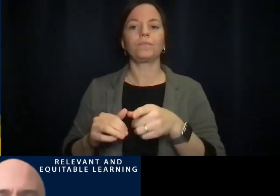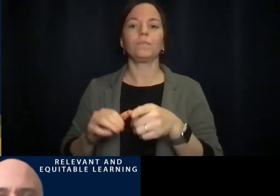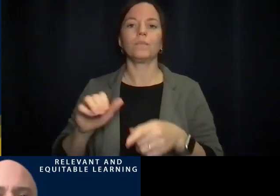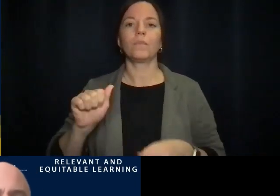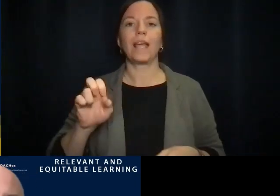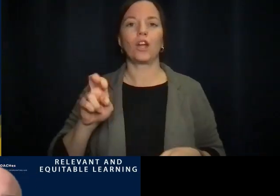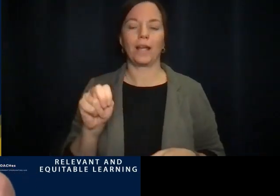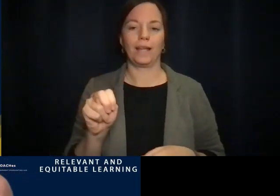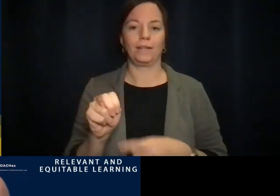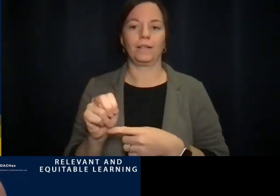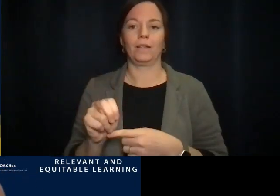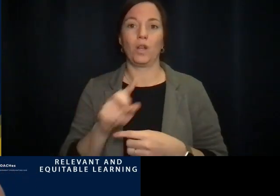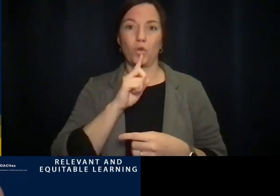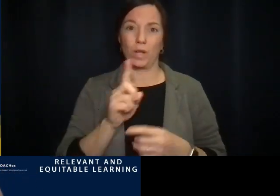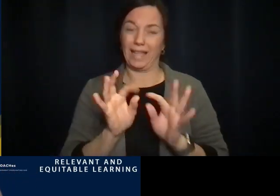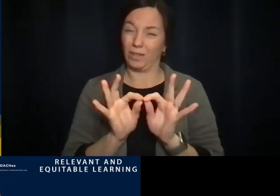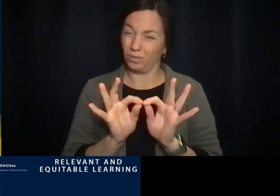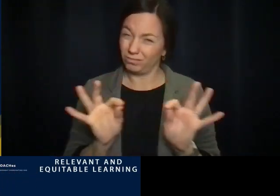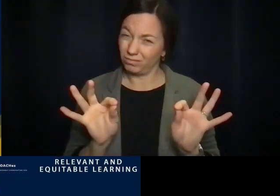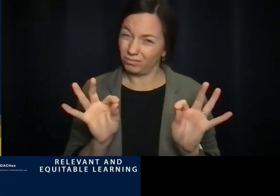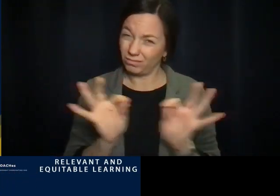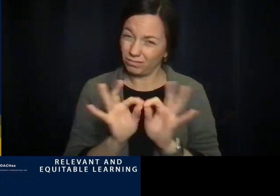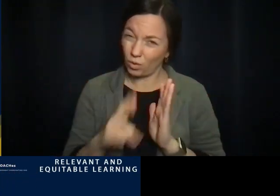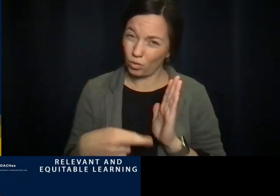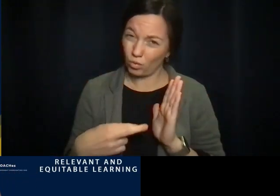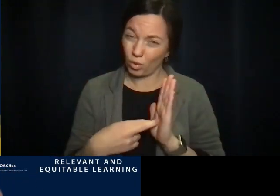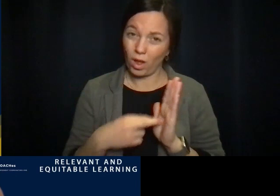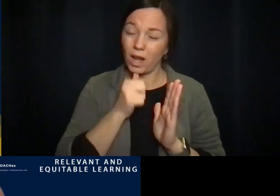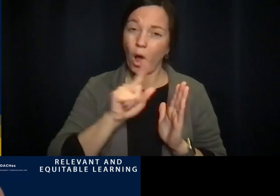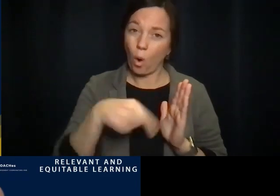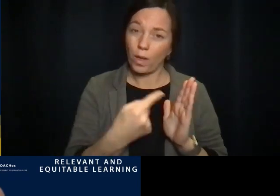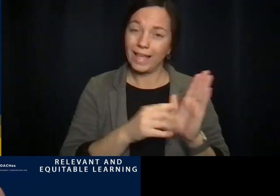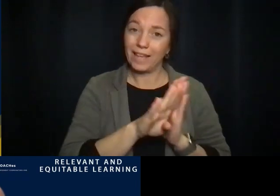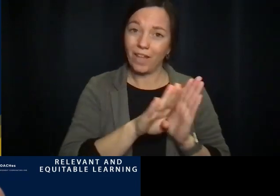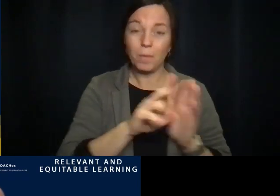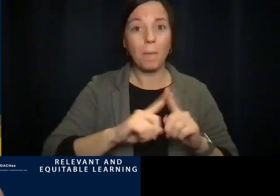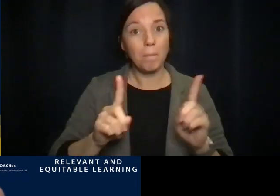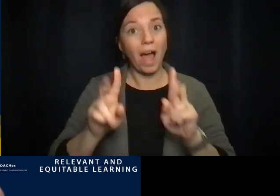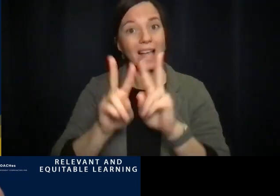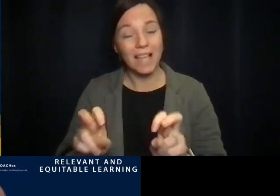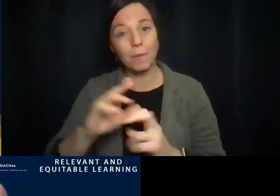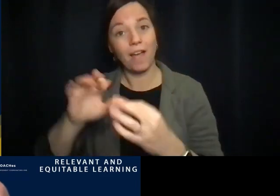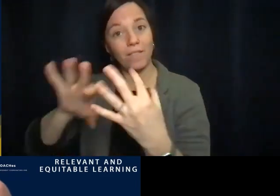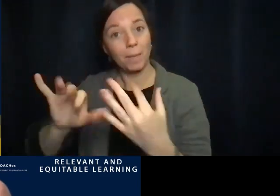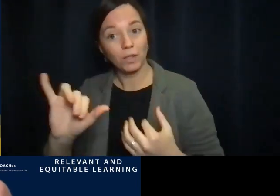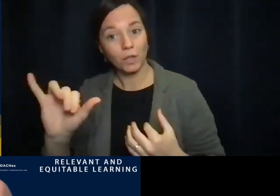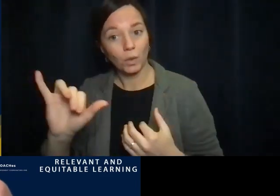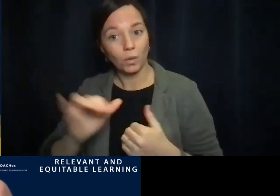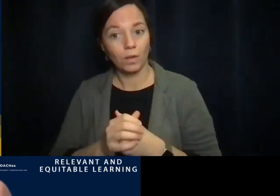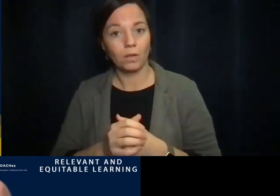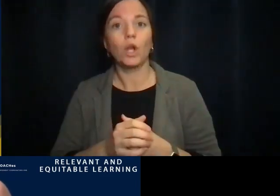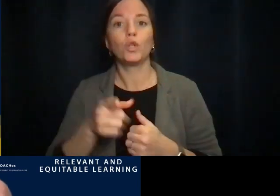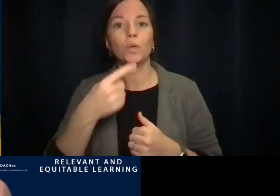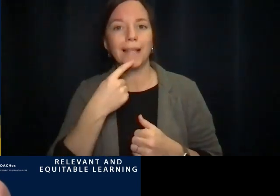SLO process, not just through the development, but all the way through the assessment, the feedback. And so similar to what you said, is in the